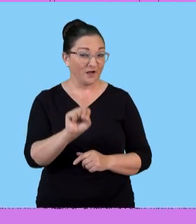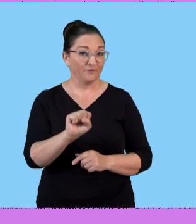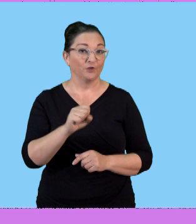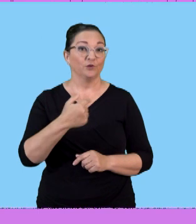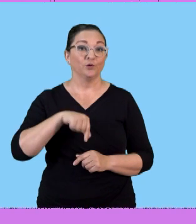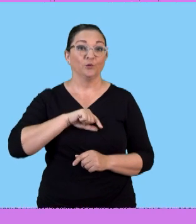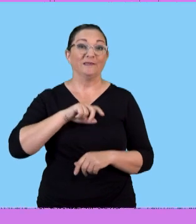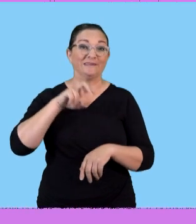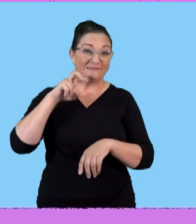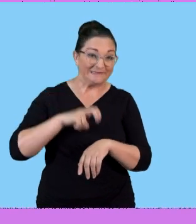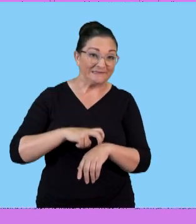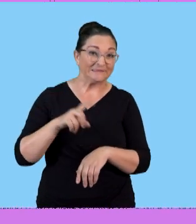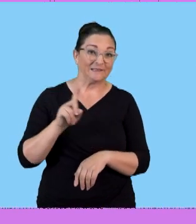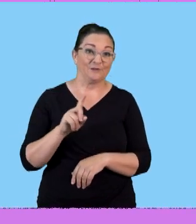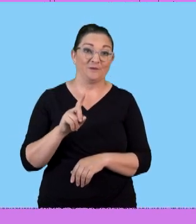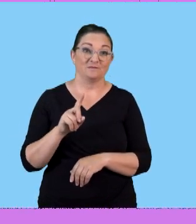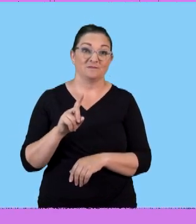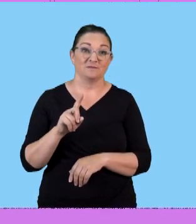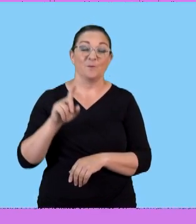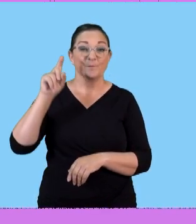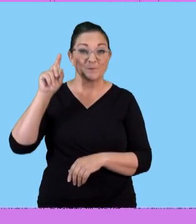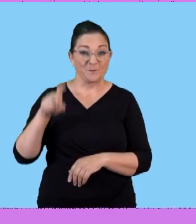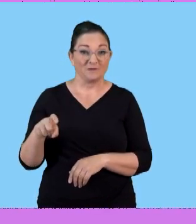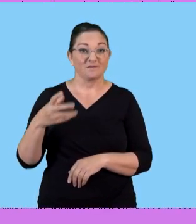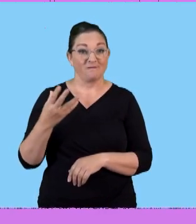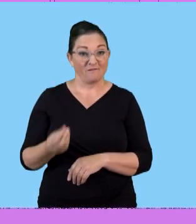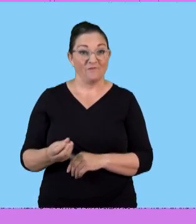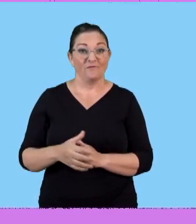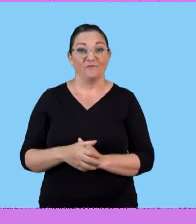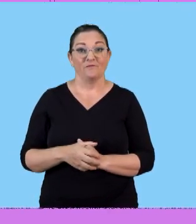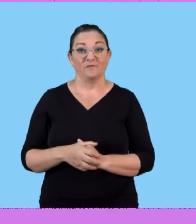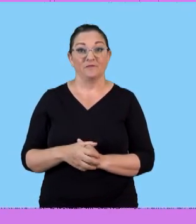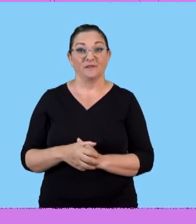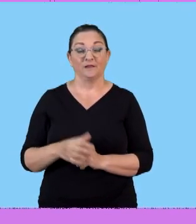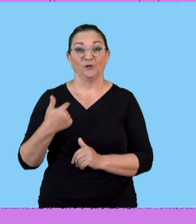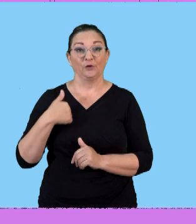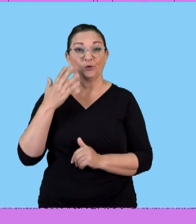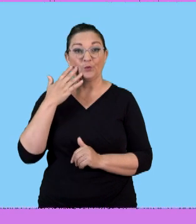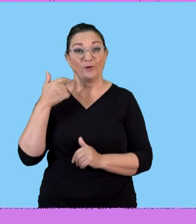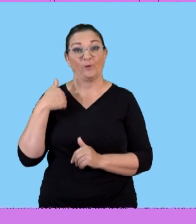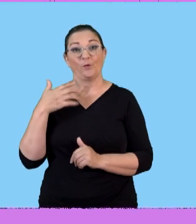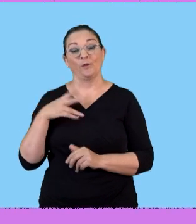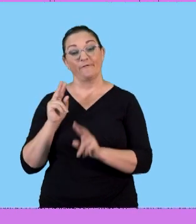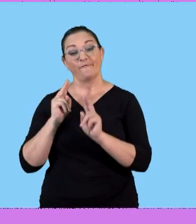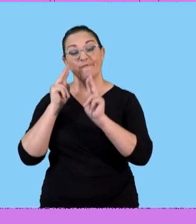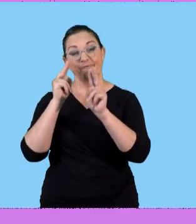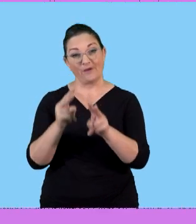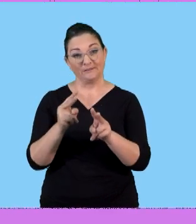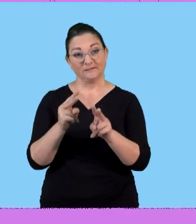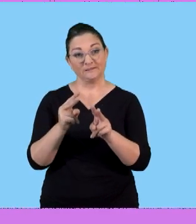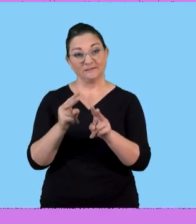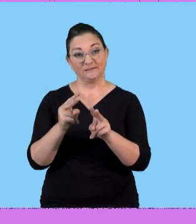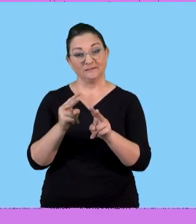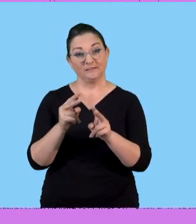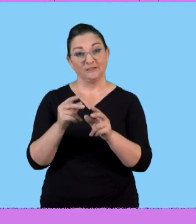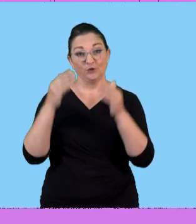right? We need, so I'll indicate here that South Africans, in order for us to visit Lesotho,